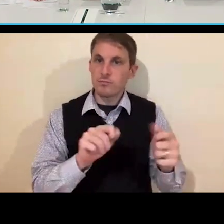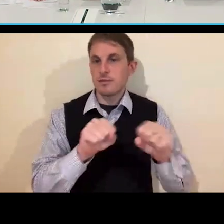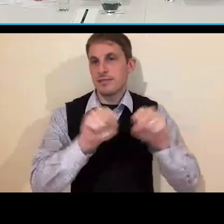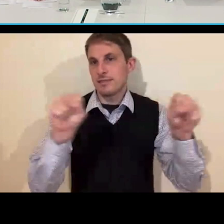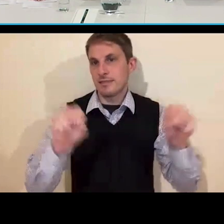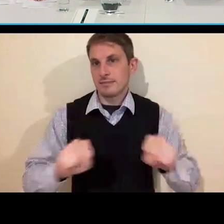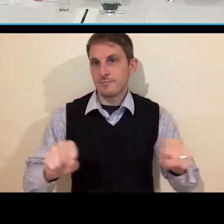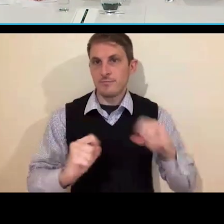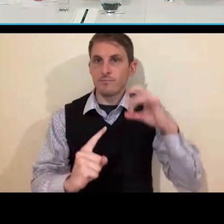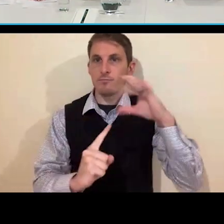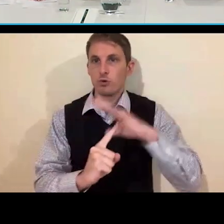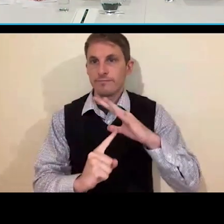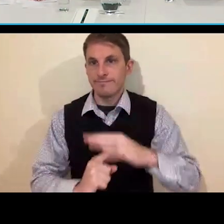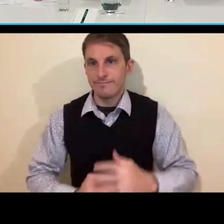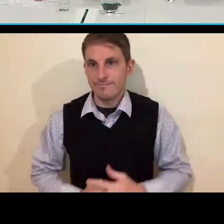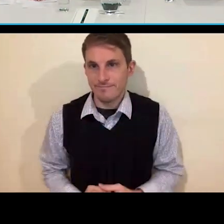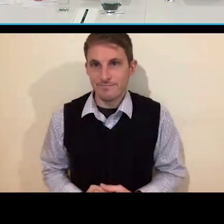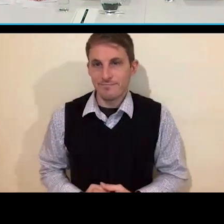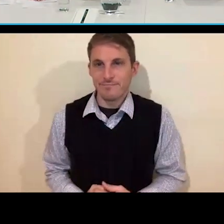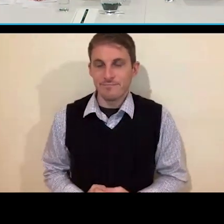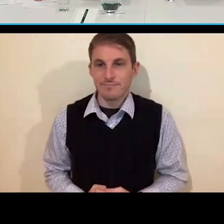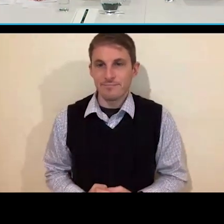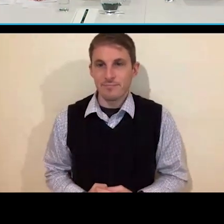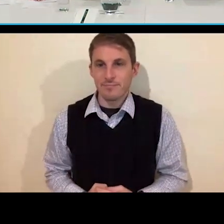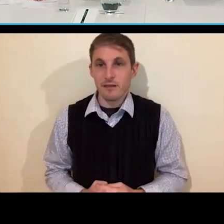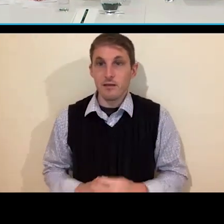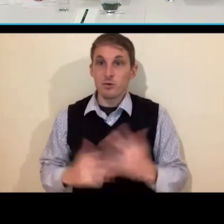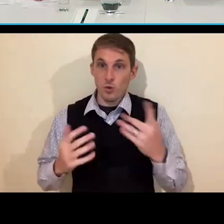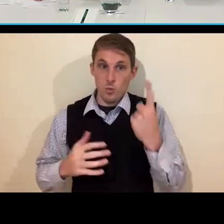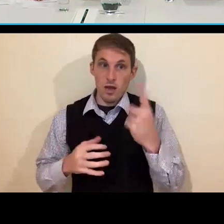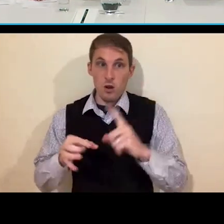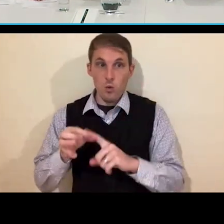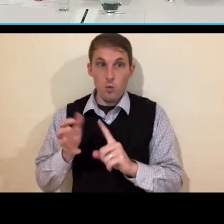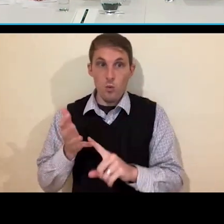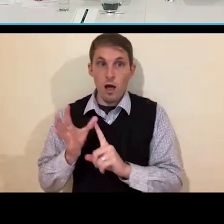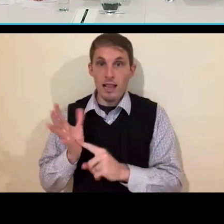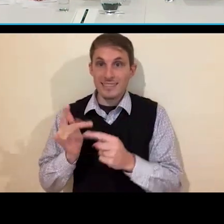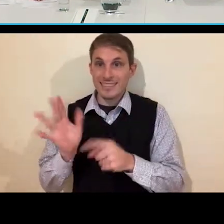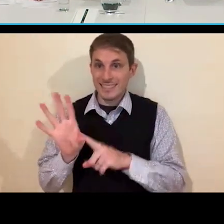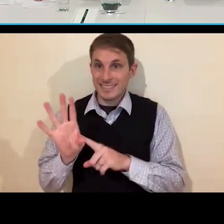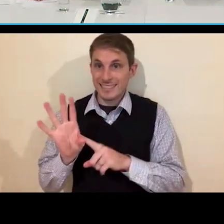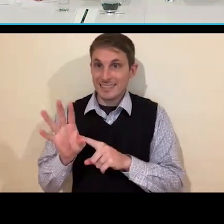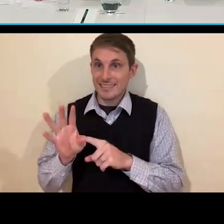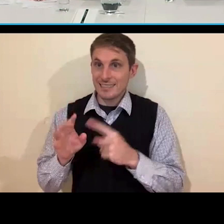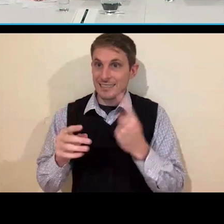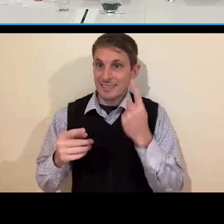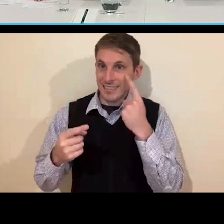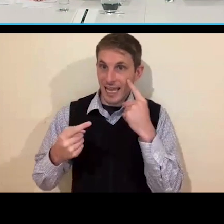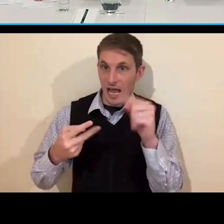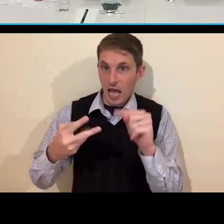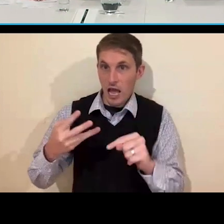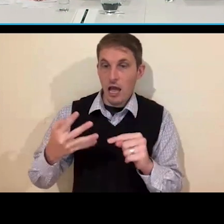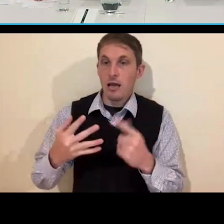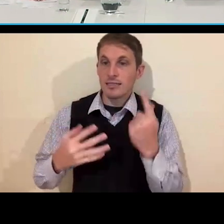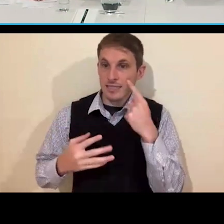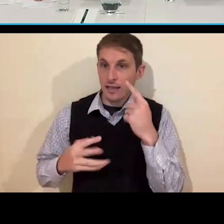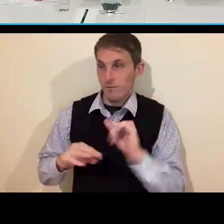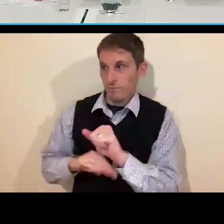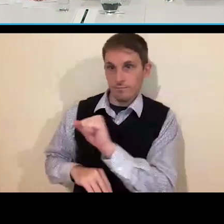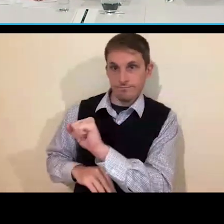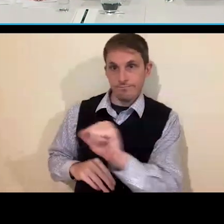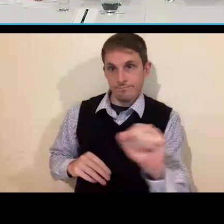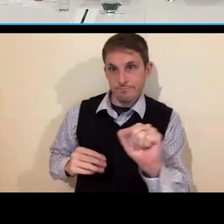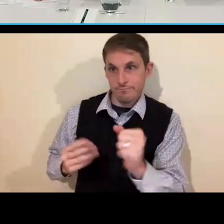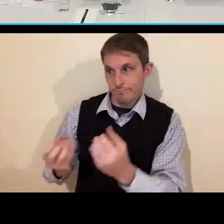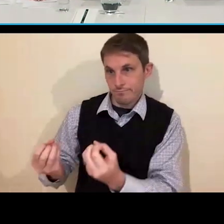system that we're designing. So the quality indicator itself measures the percentage of care recipients who report good